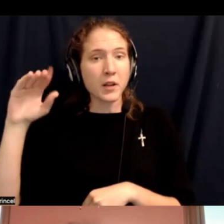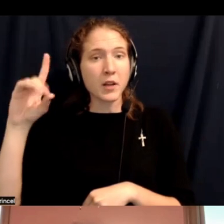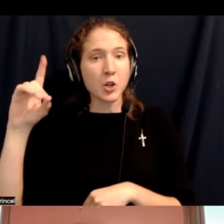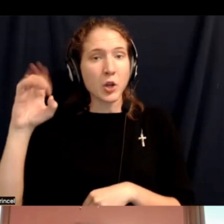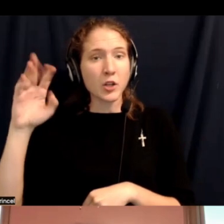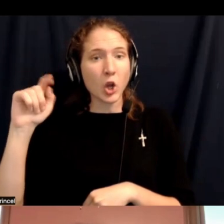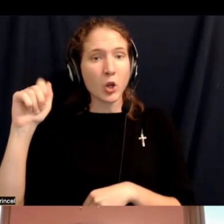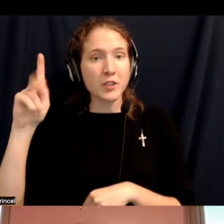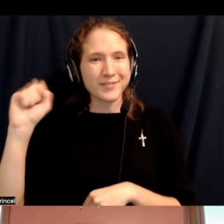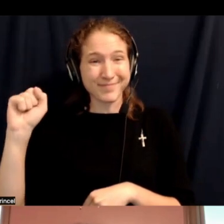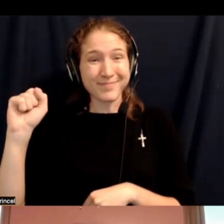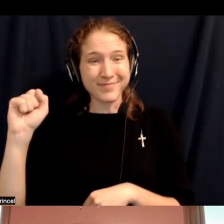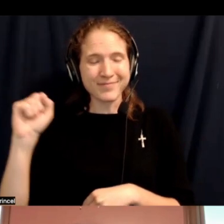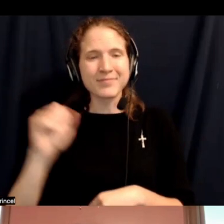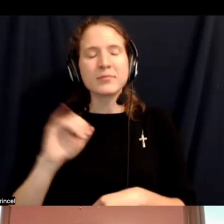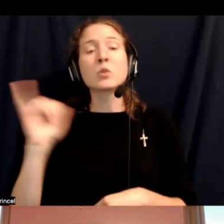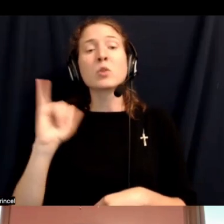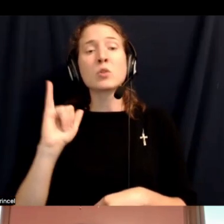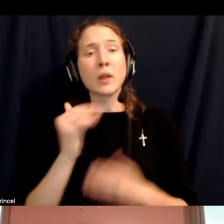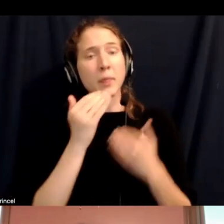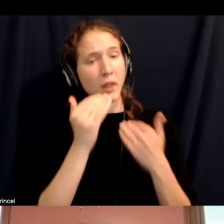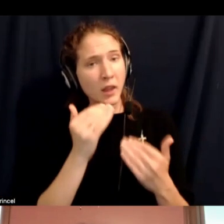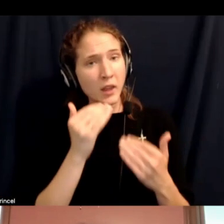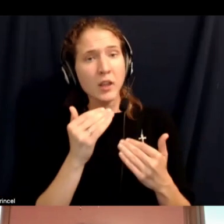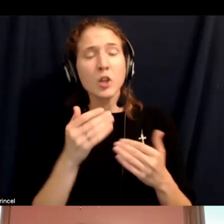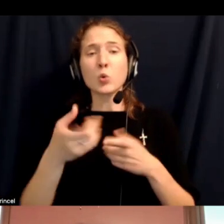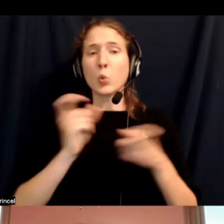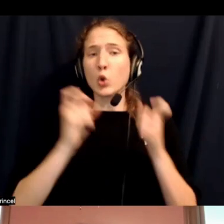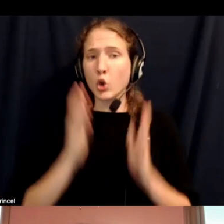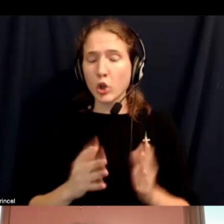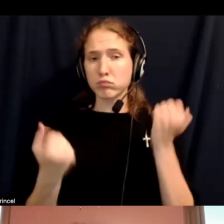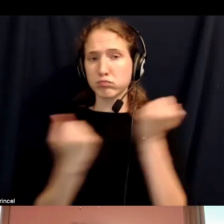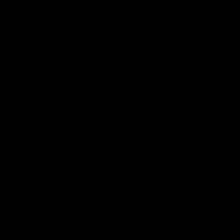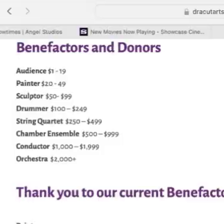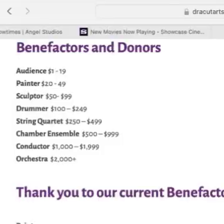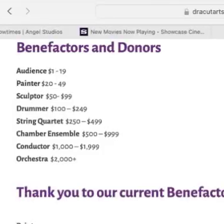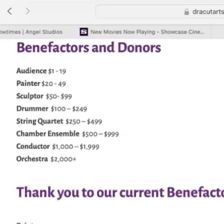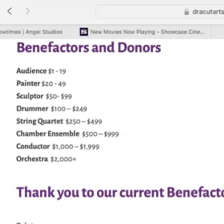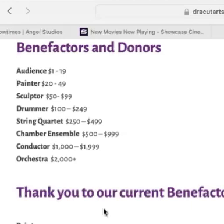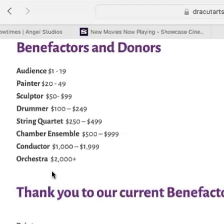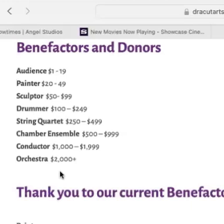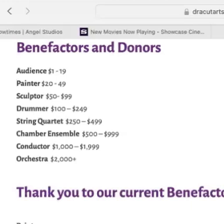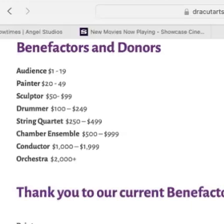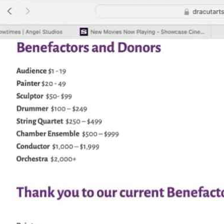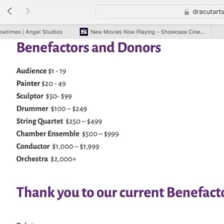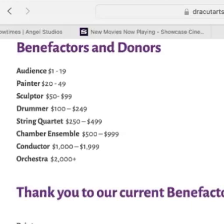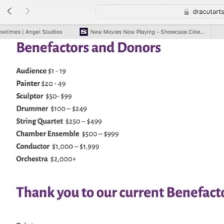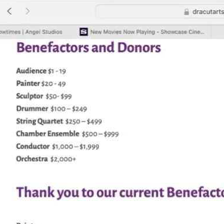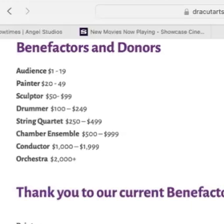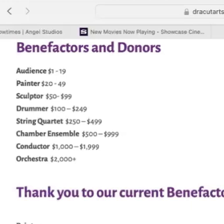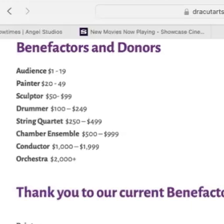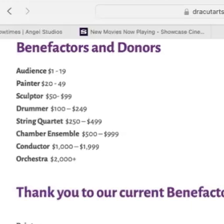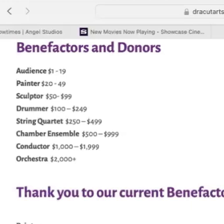bookstore.org/shop/Drake-It-Arts. I'd like to also thank our generous donors for making these programs possible. And here you have a whole list of